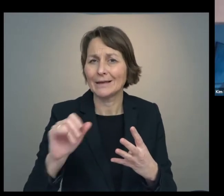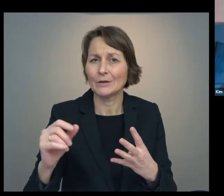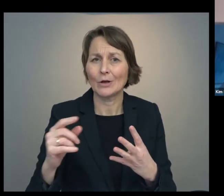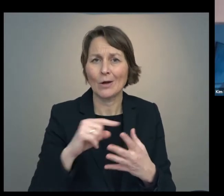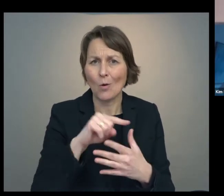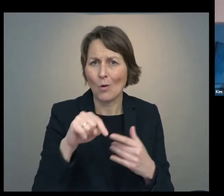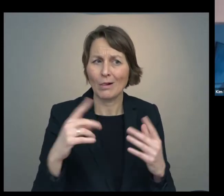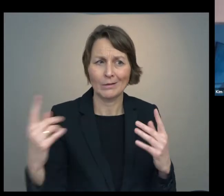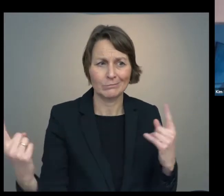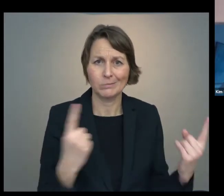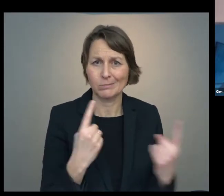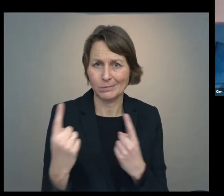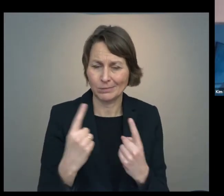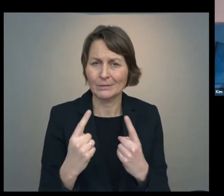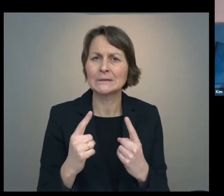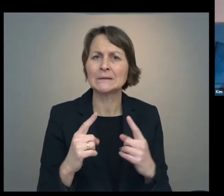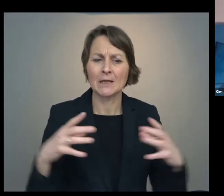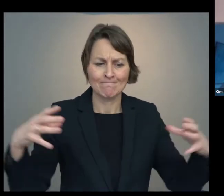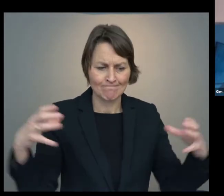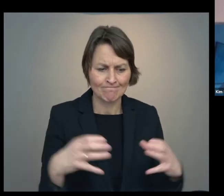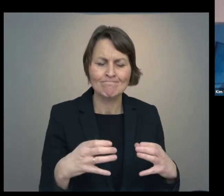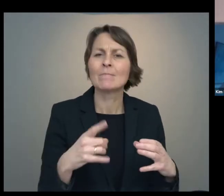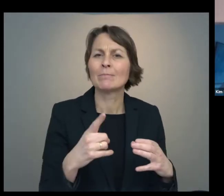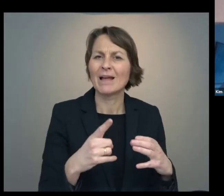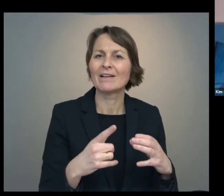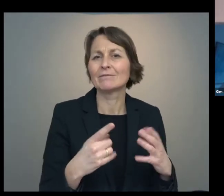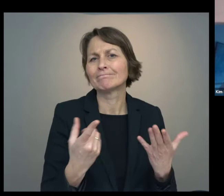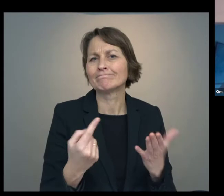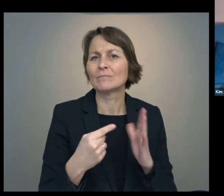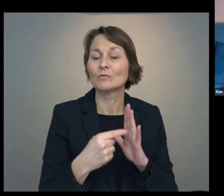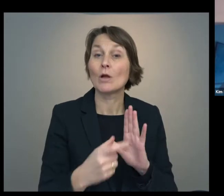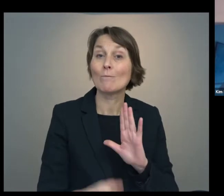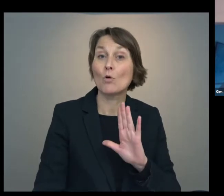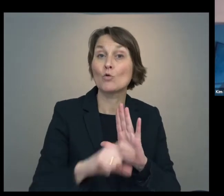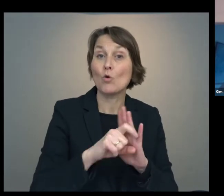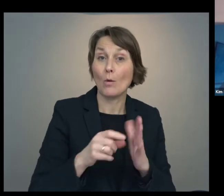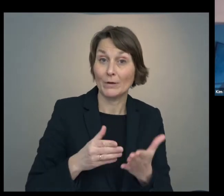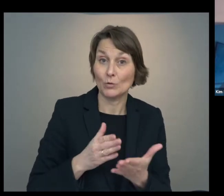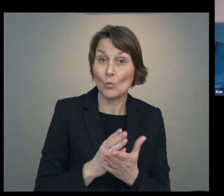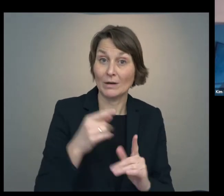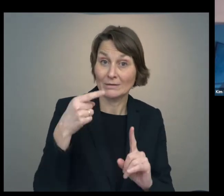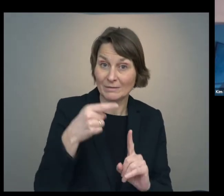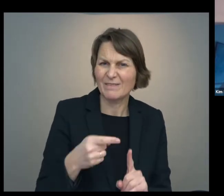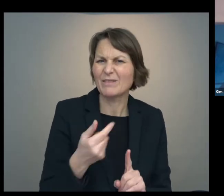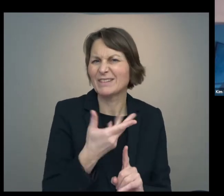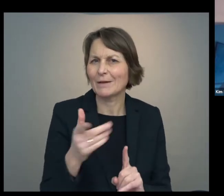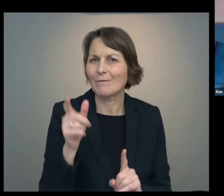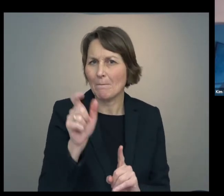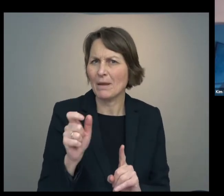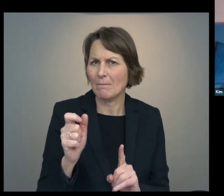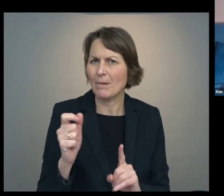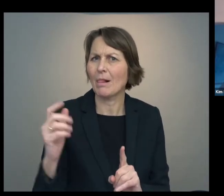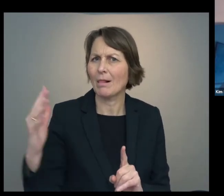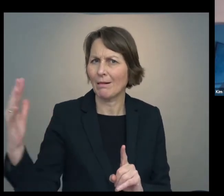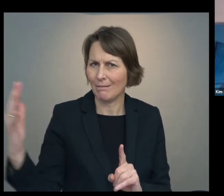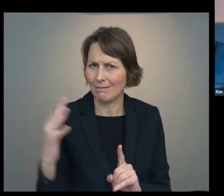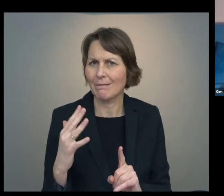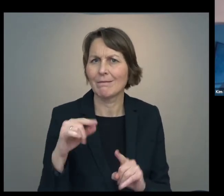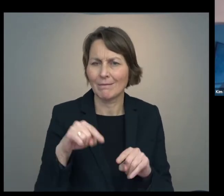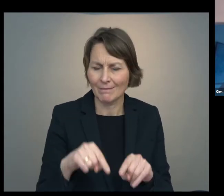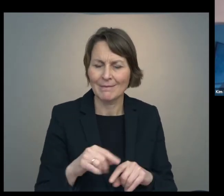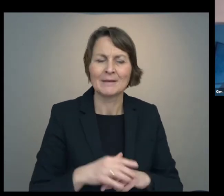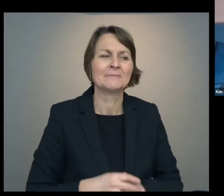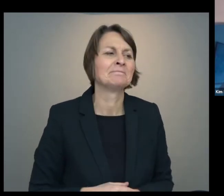new roles. We have dedicated copywriting from Koma,